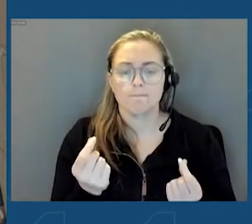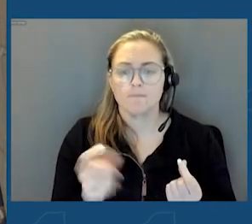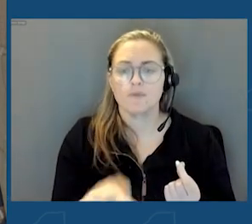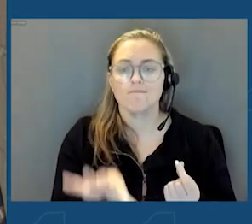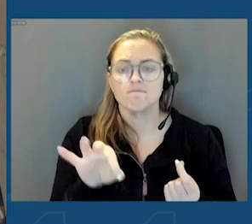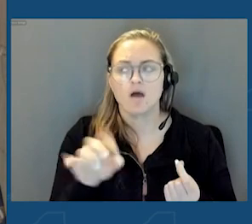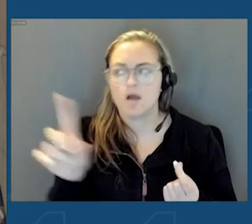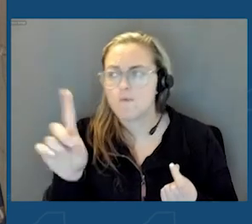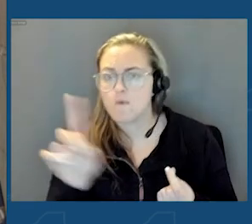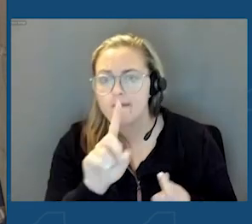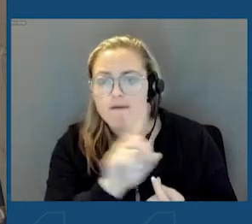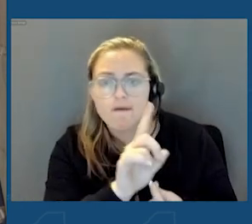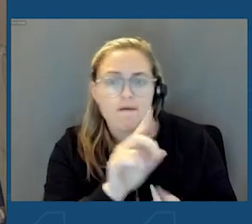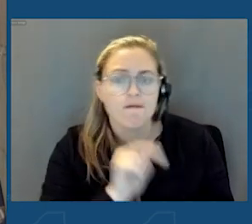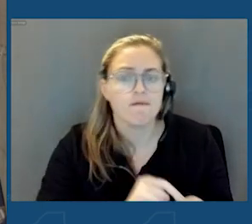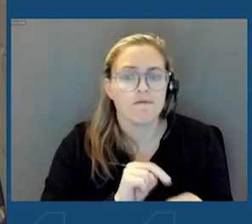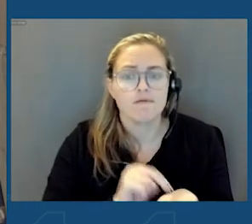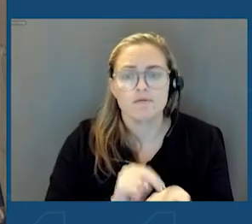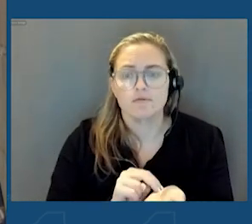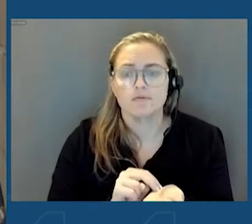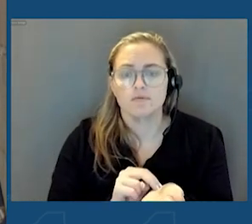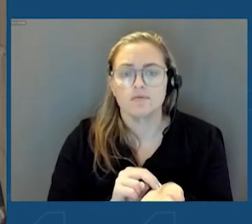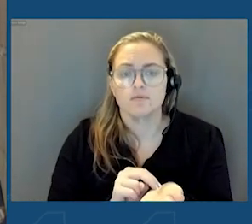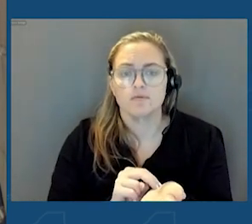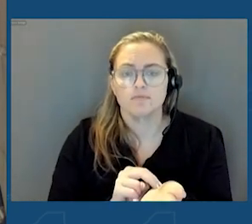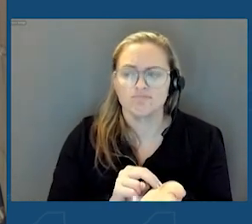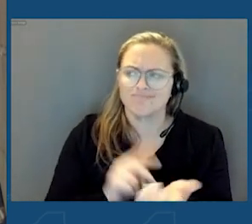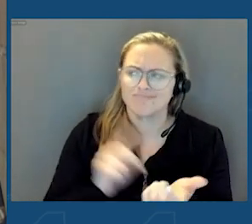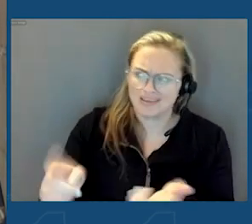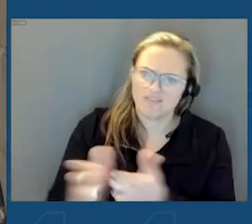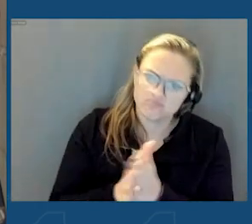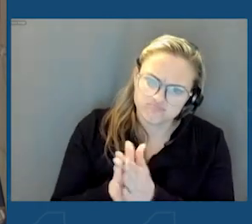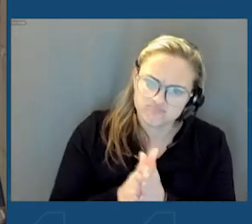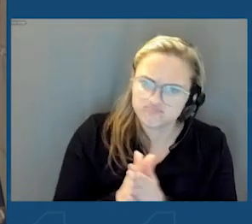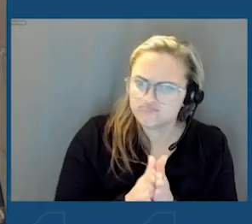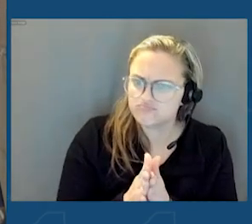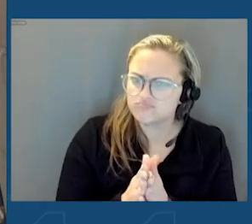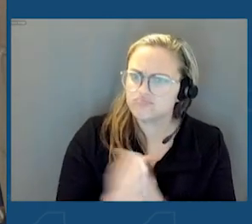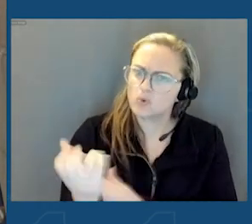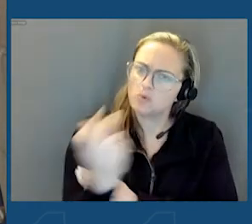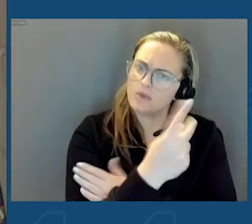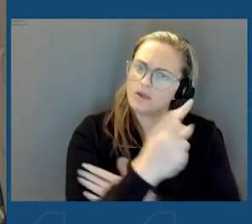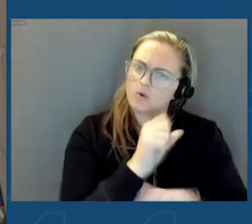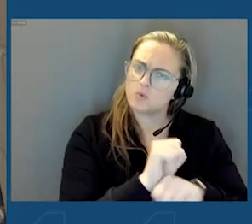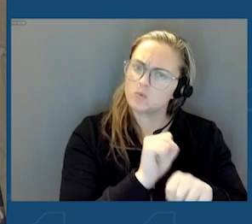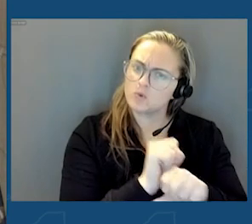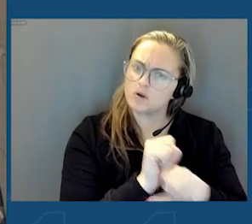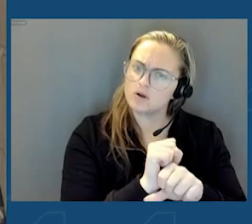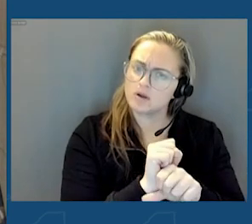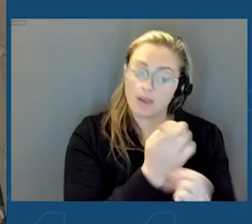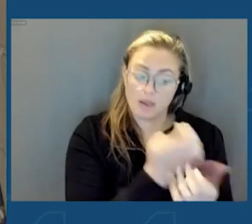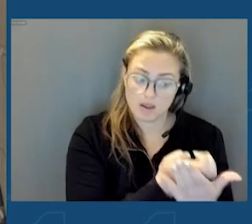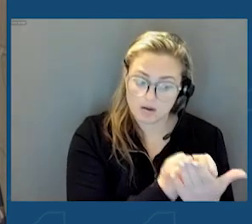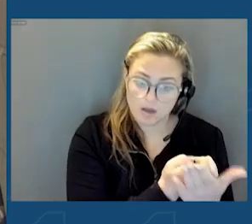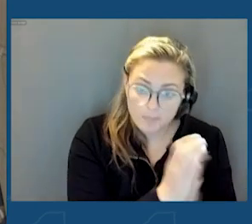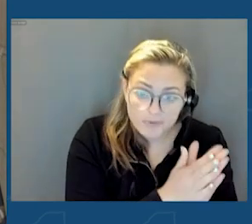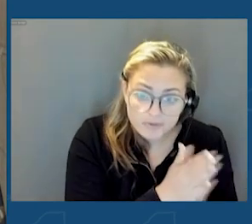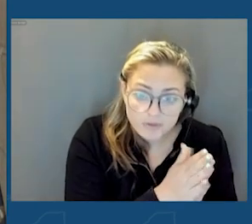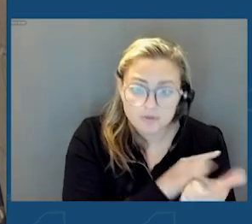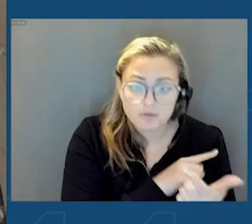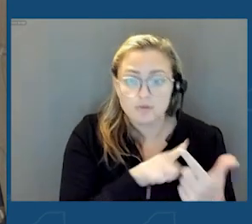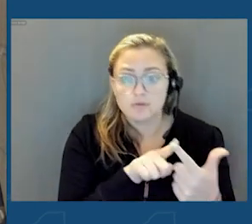these nurses and give them the incentives to return, whether it be economic, whether it be